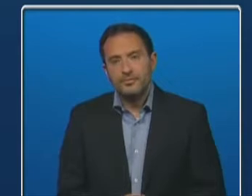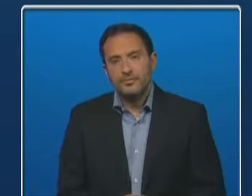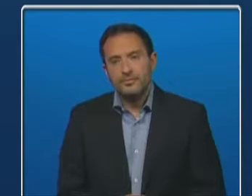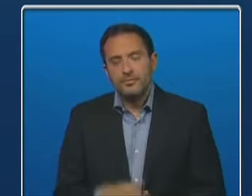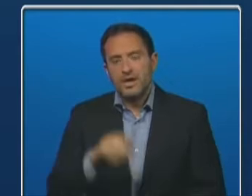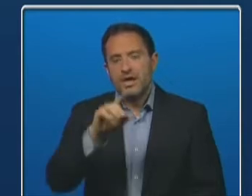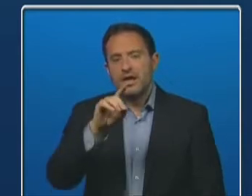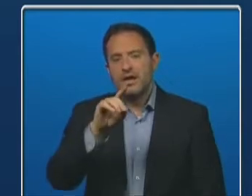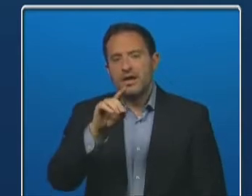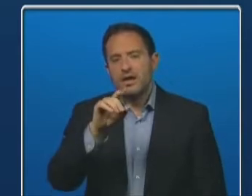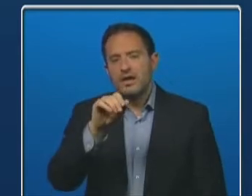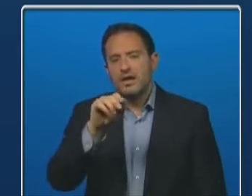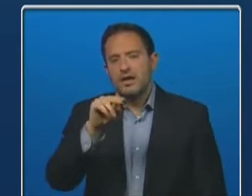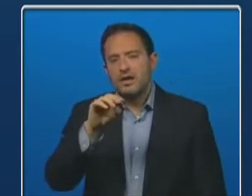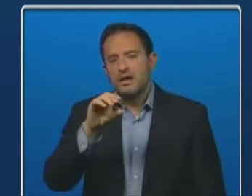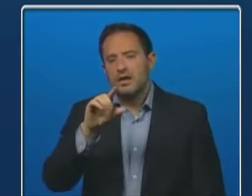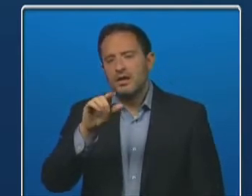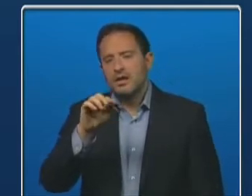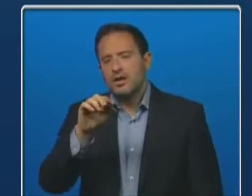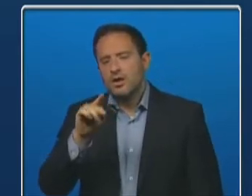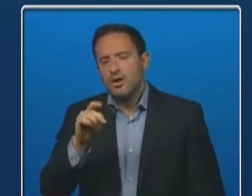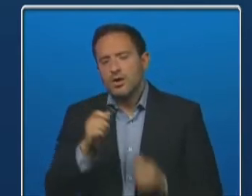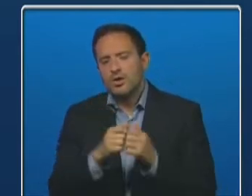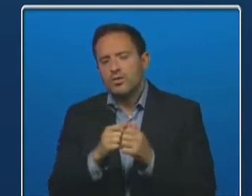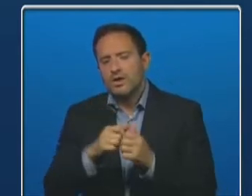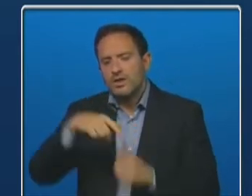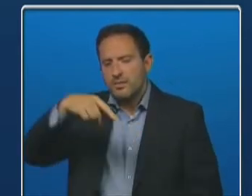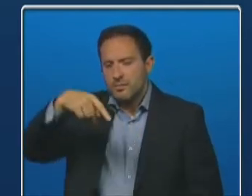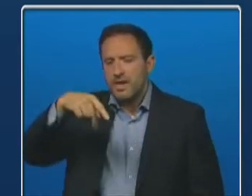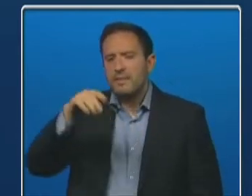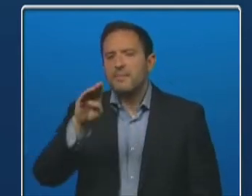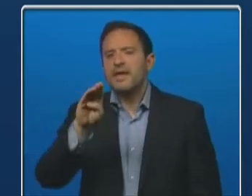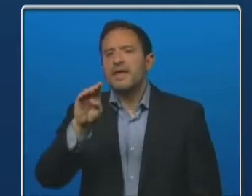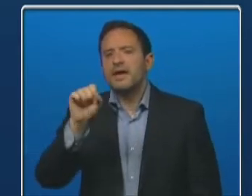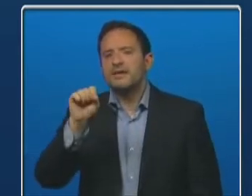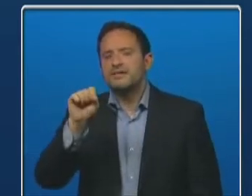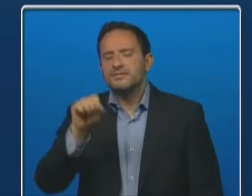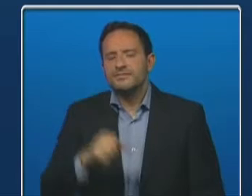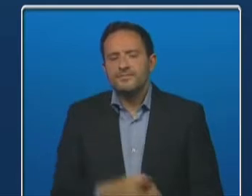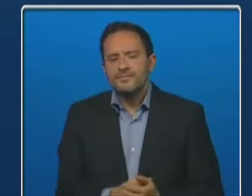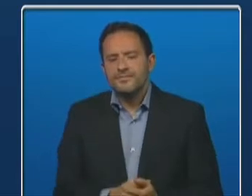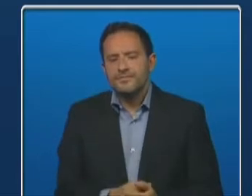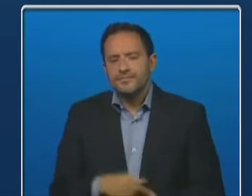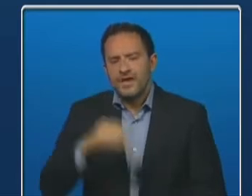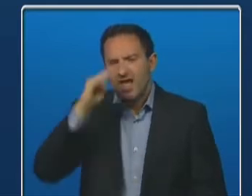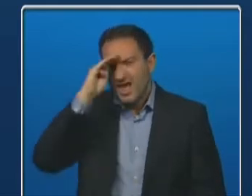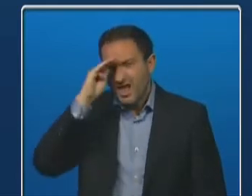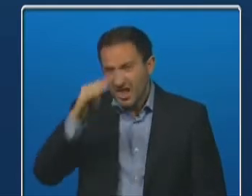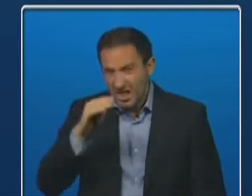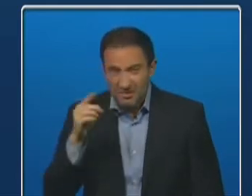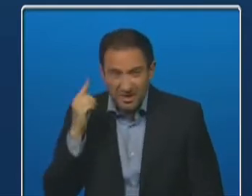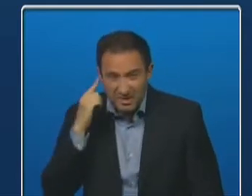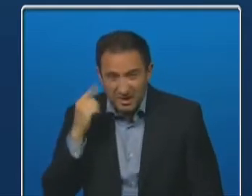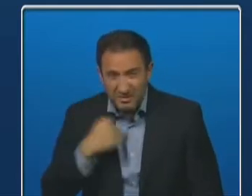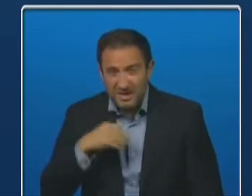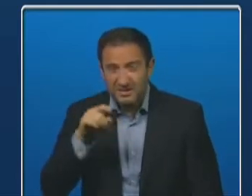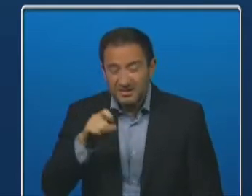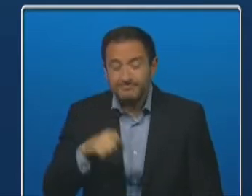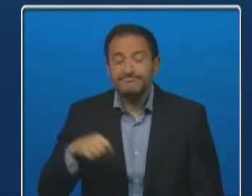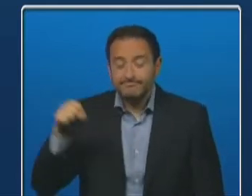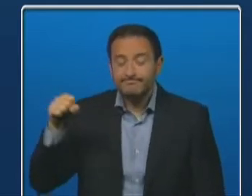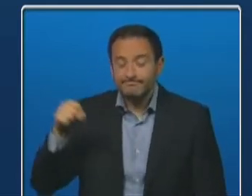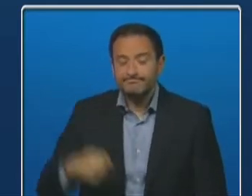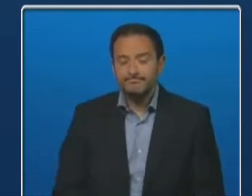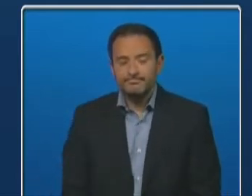Dan Clark with PBS Public Broadcasting. Your line is open. Hi, can you all hear me? We can, loud and